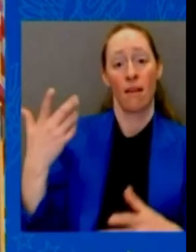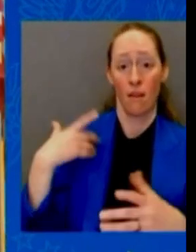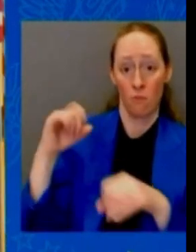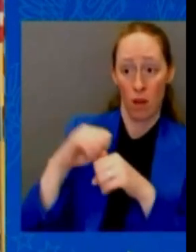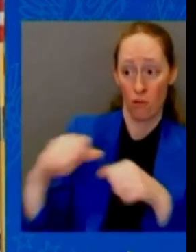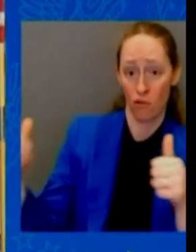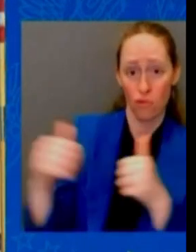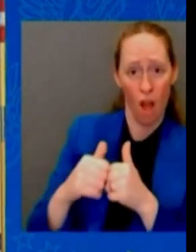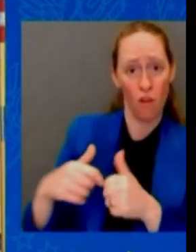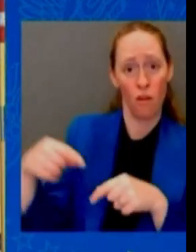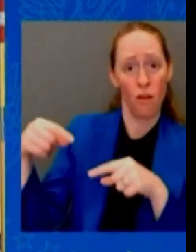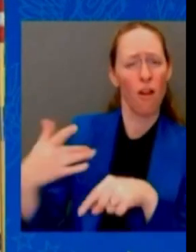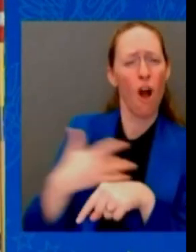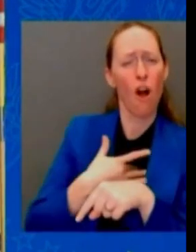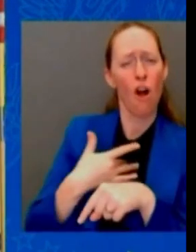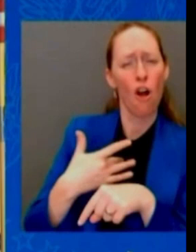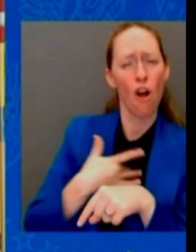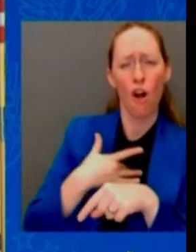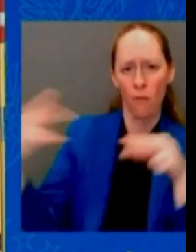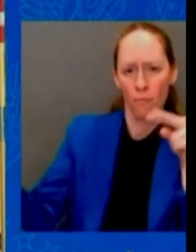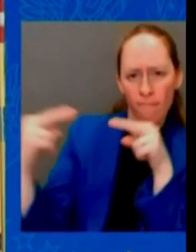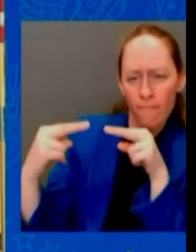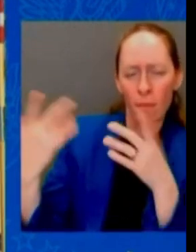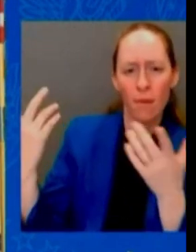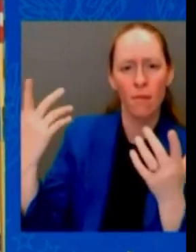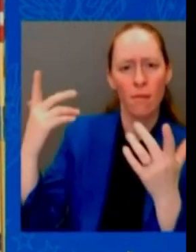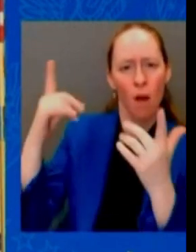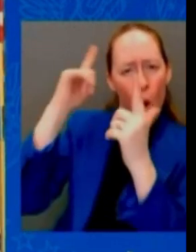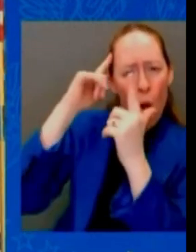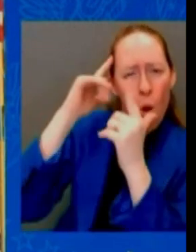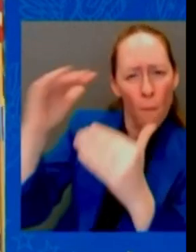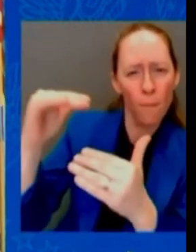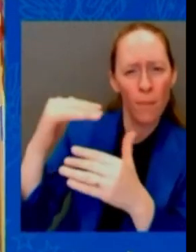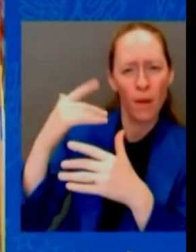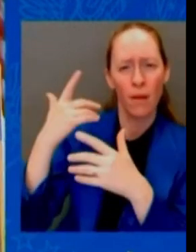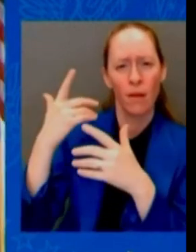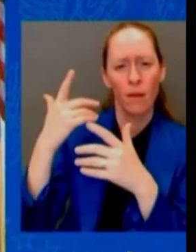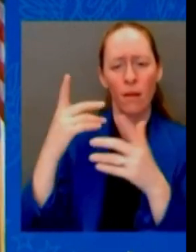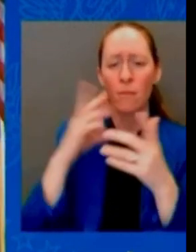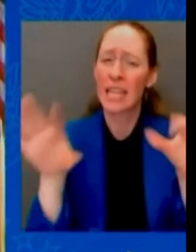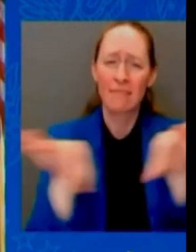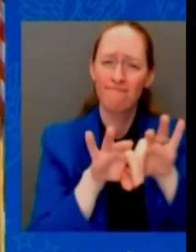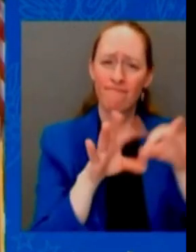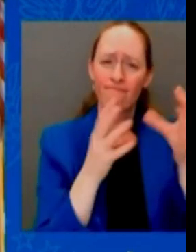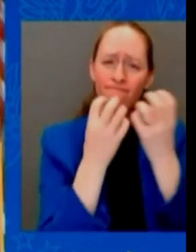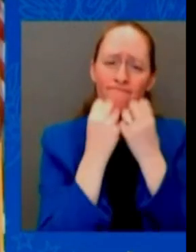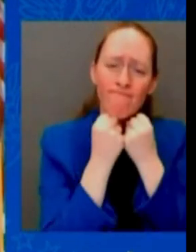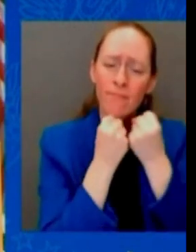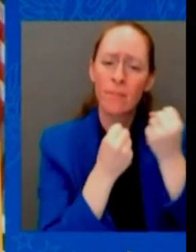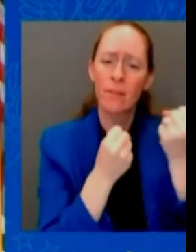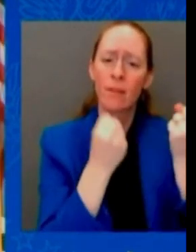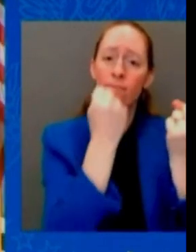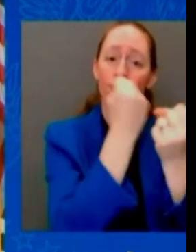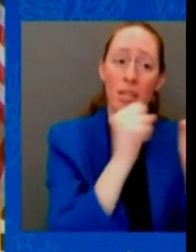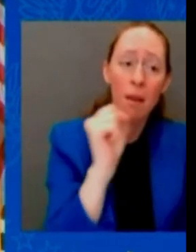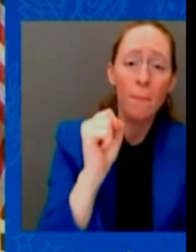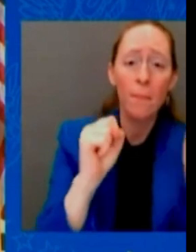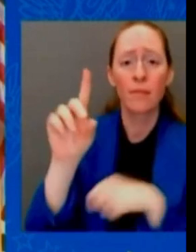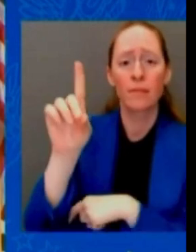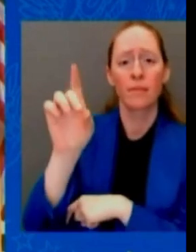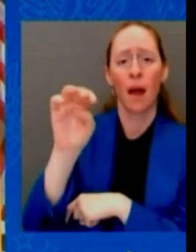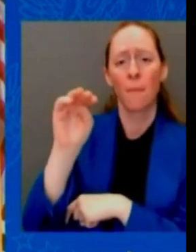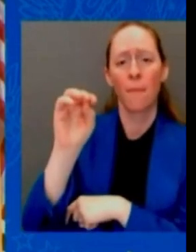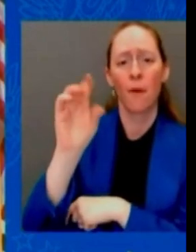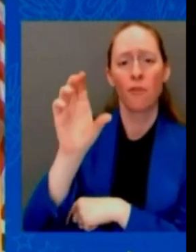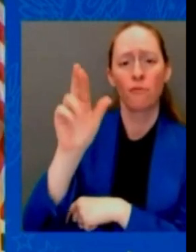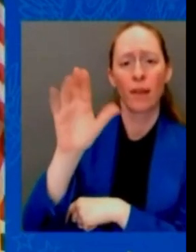same faith in freedom, in democratic values, in empowerment through education and work, and in progress through